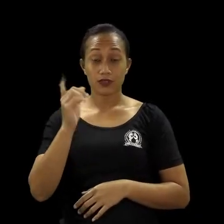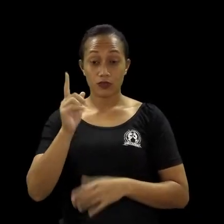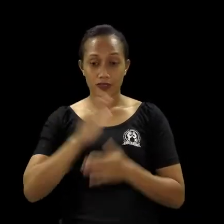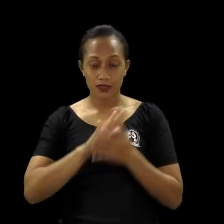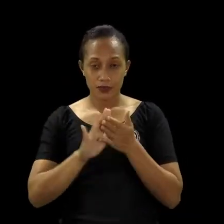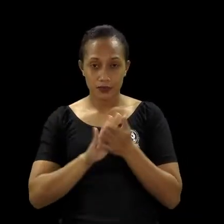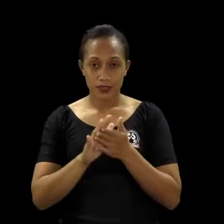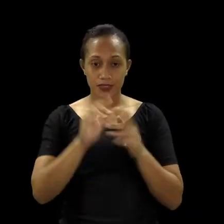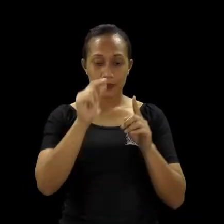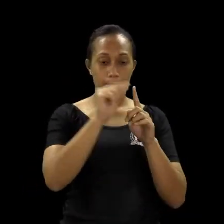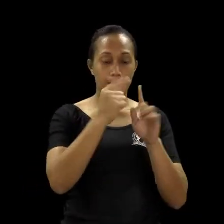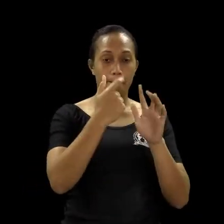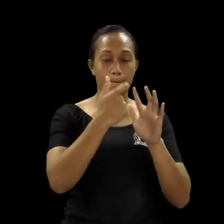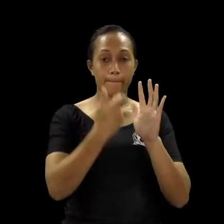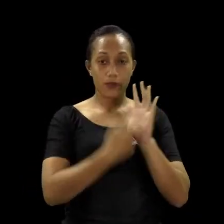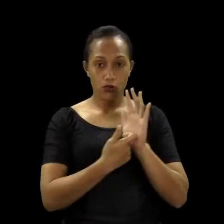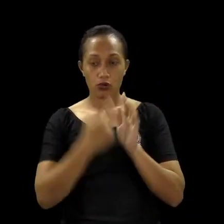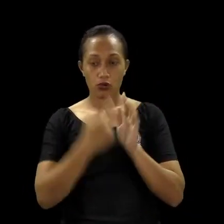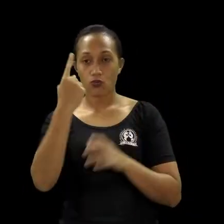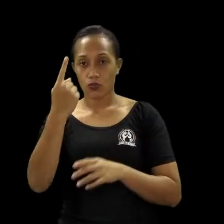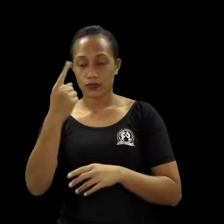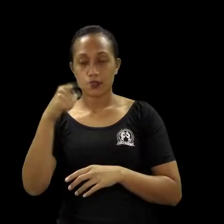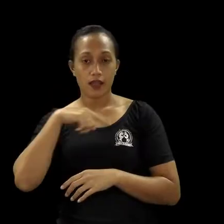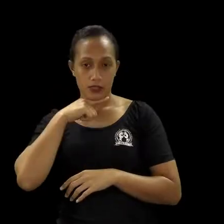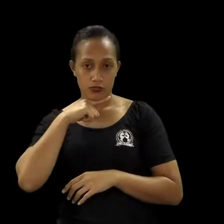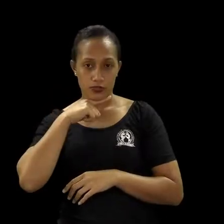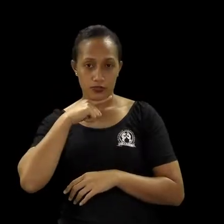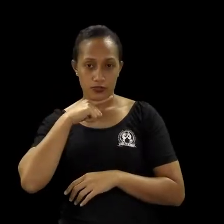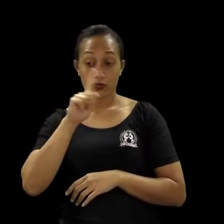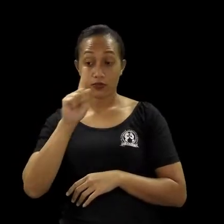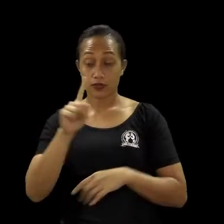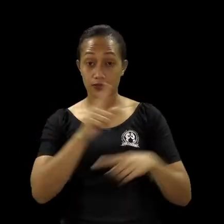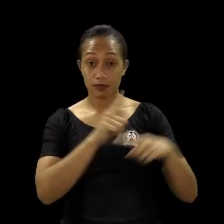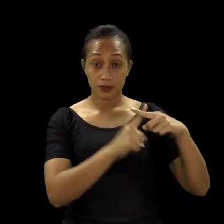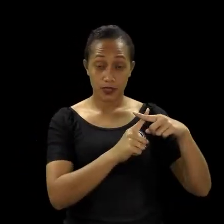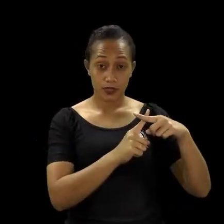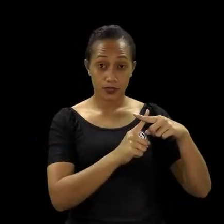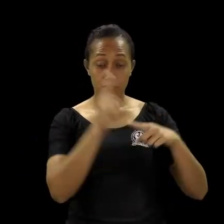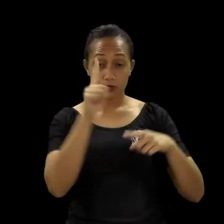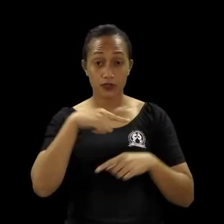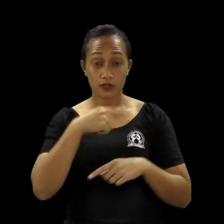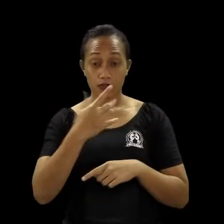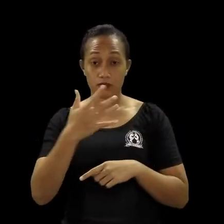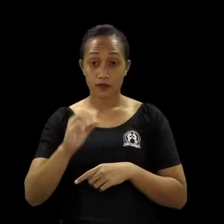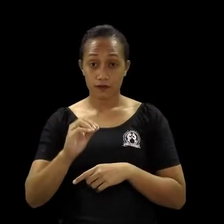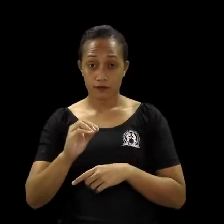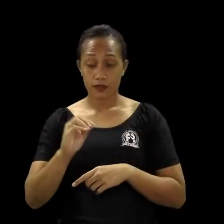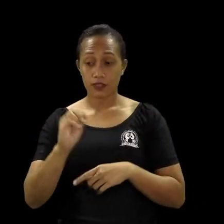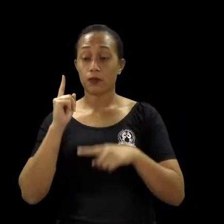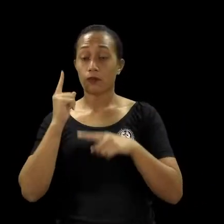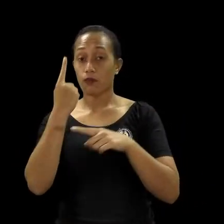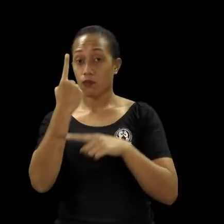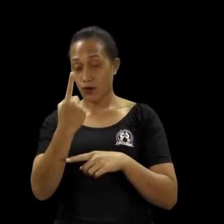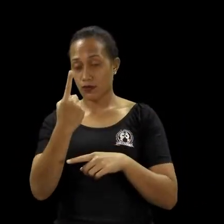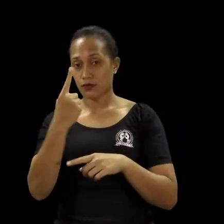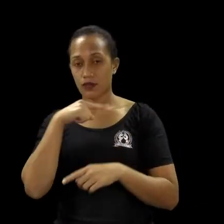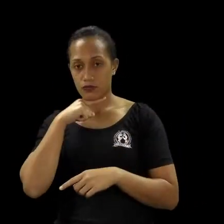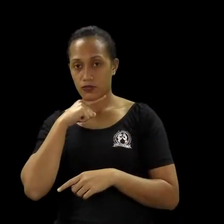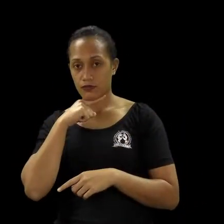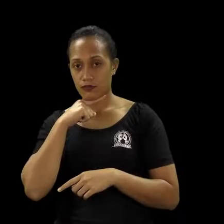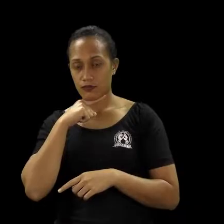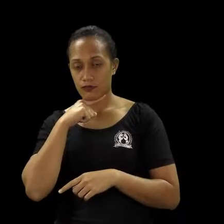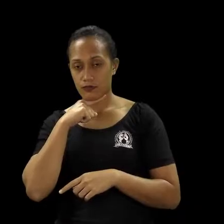means percent, per 100. So this is plus 150 per